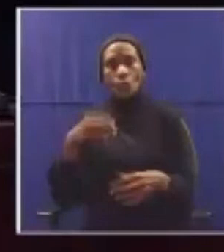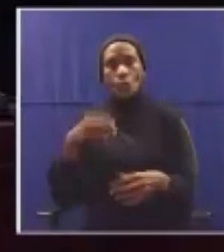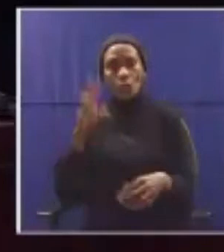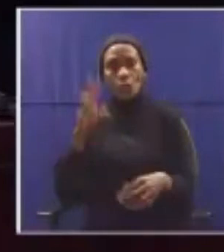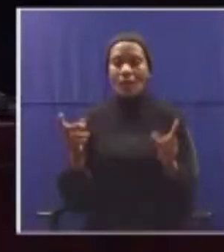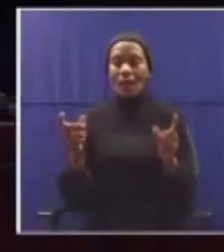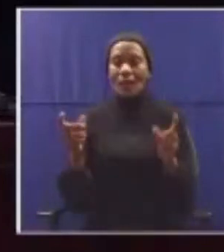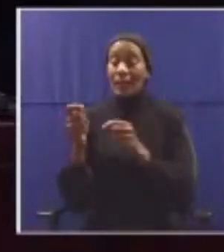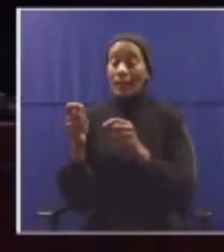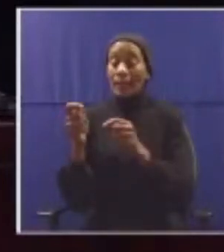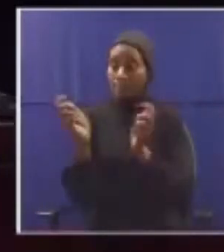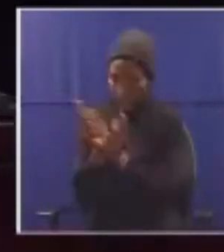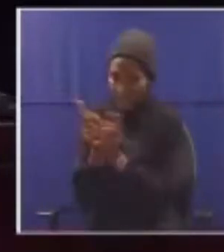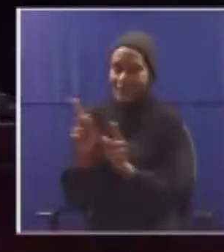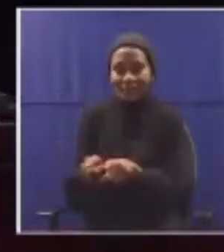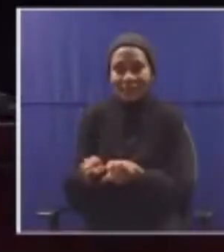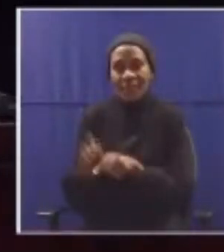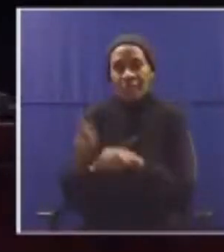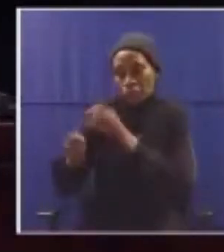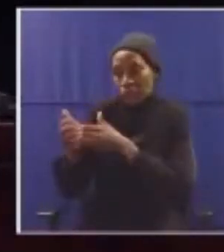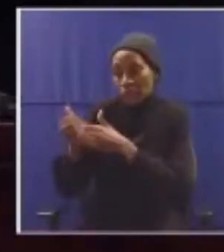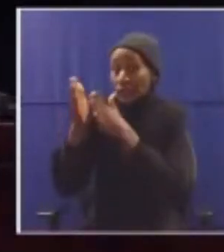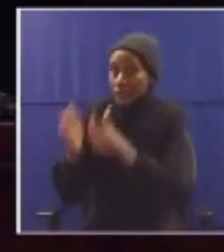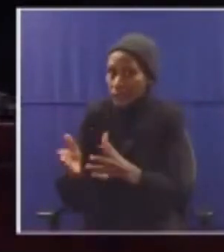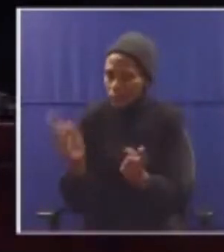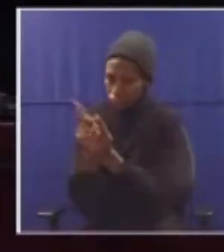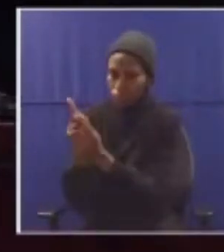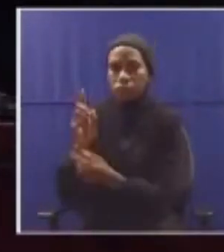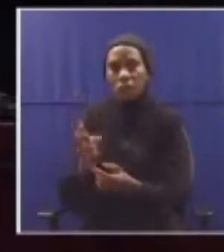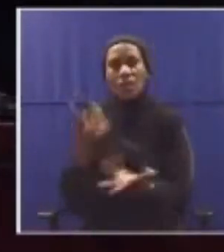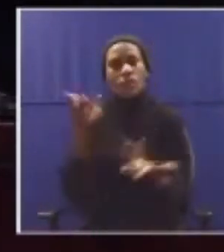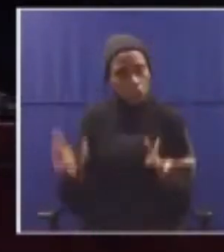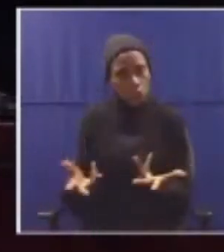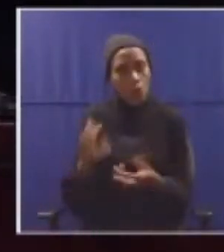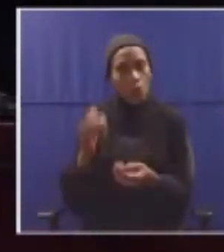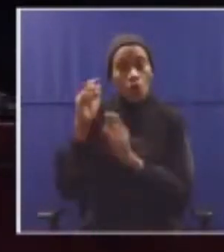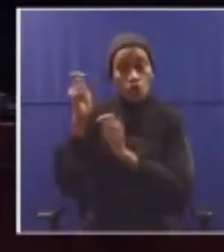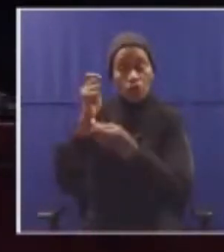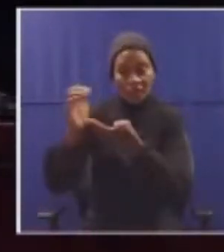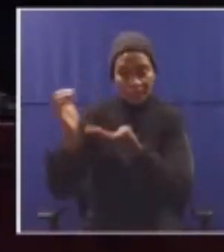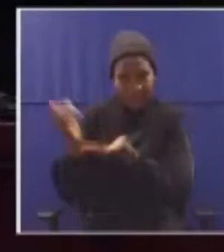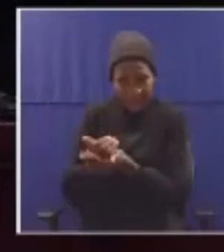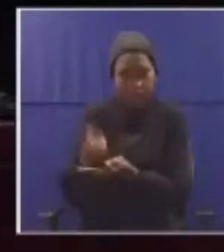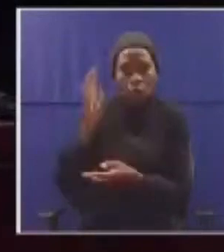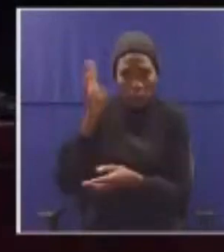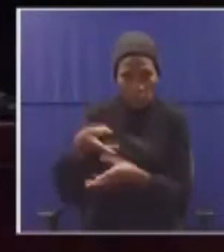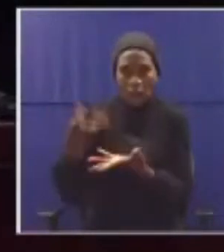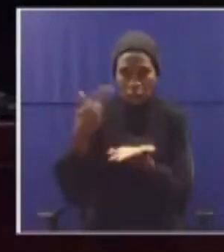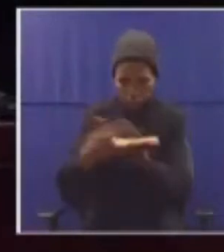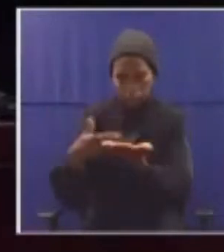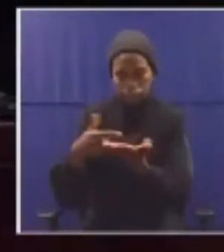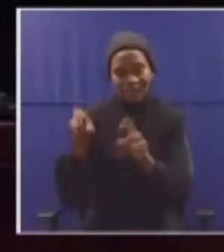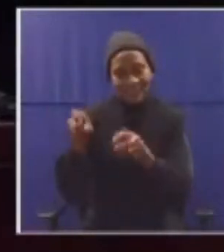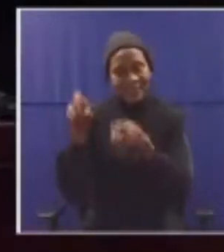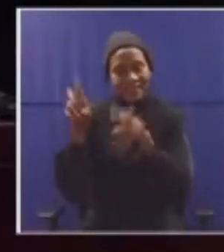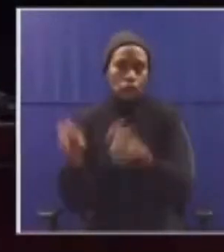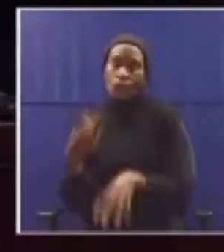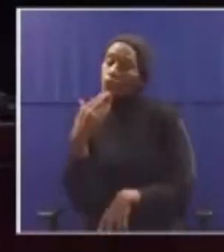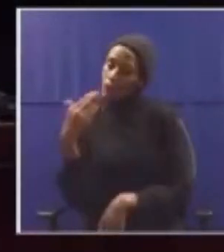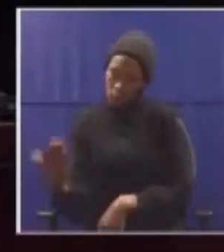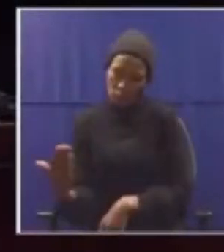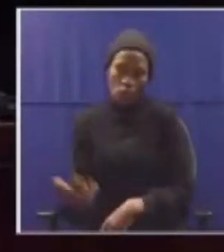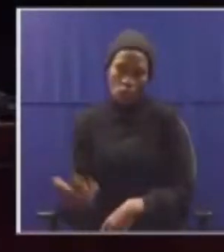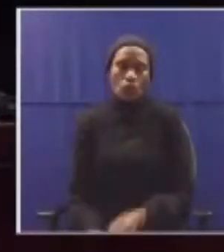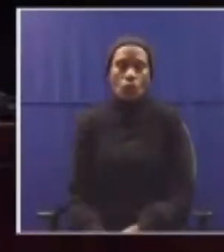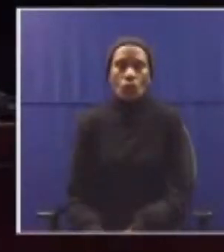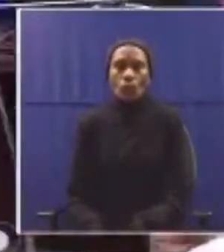traditional leaders. We will discuss the issue of rural safety and take into account their concerns. Thank you very much,